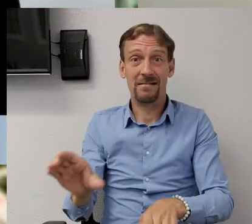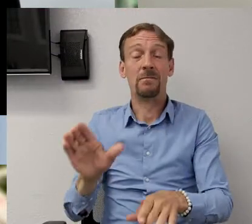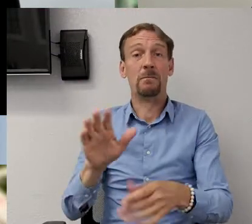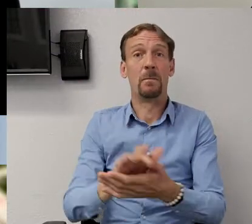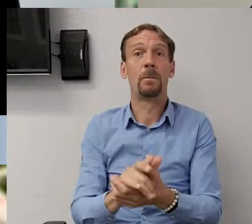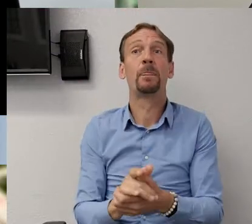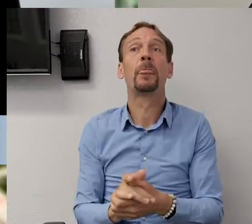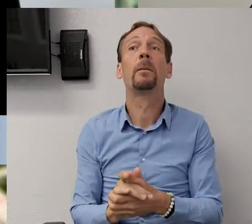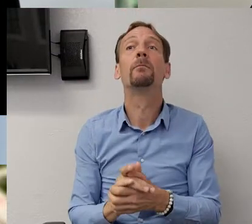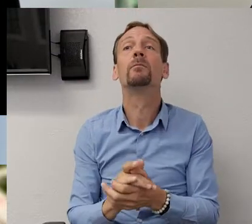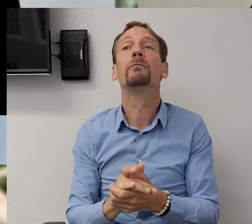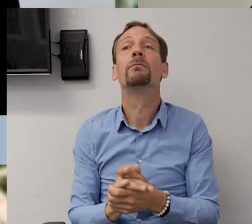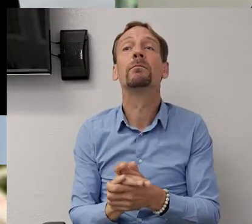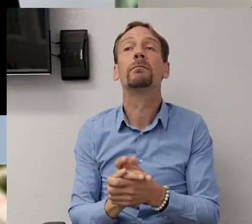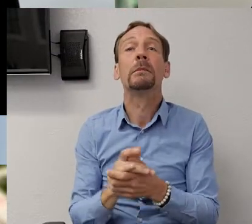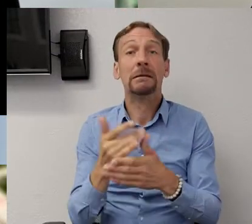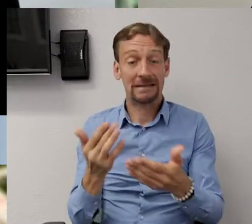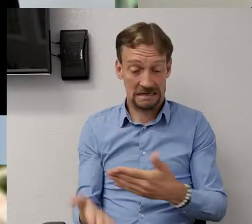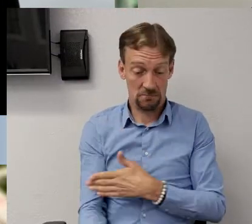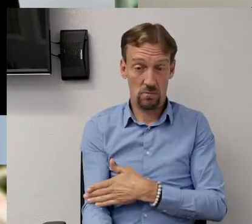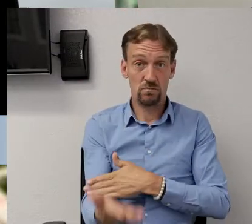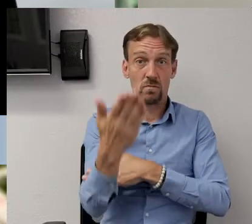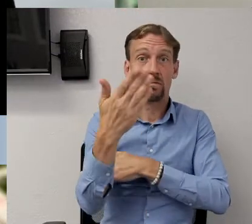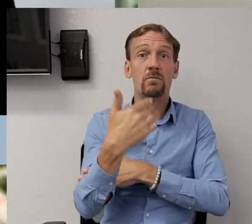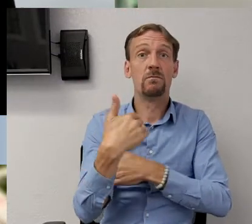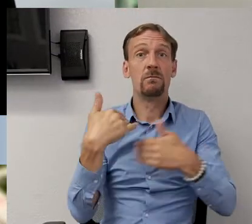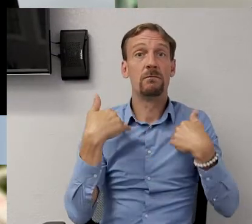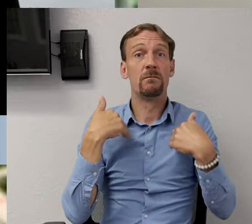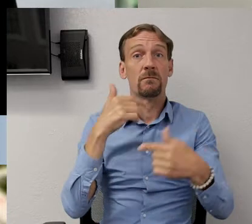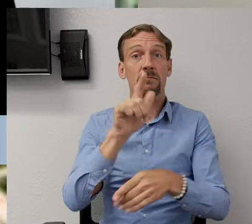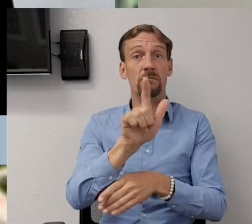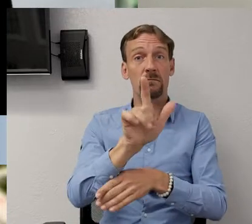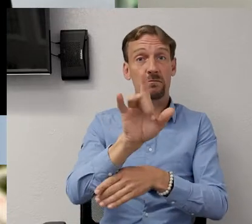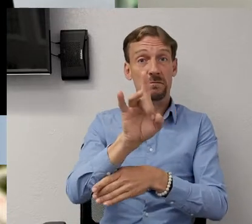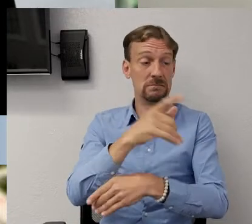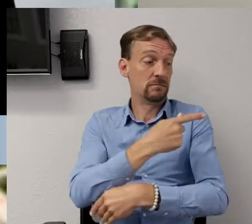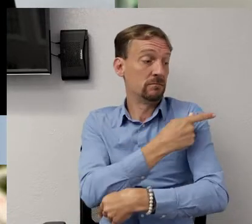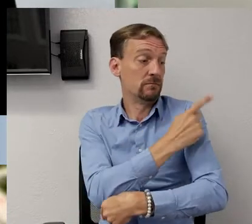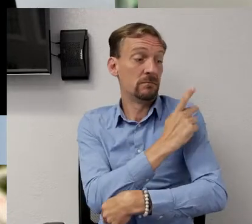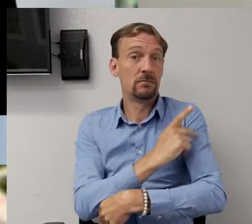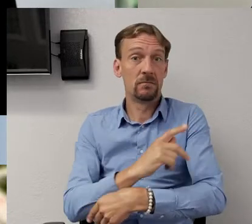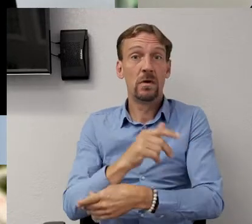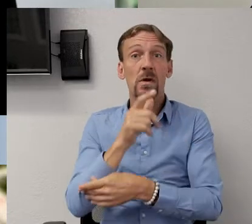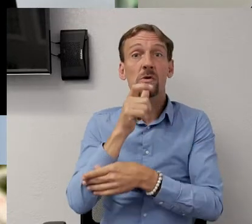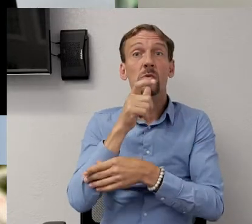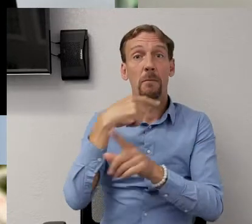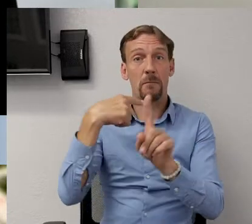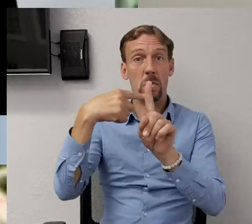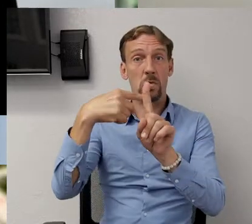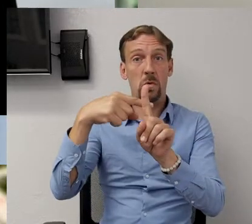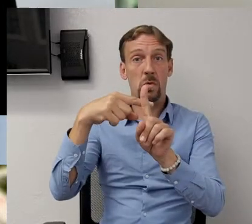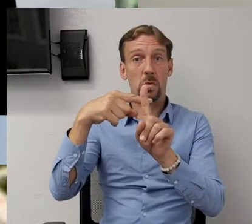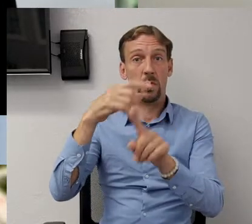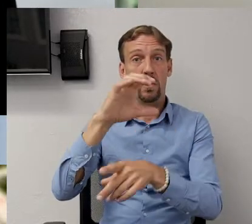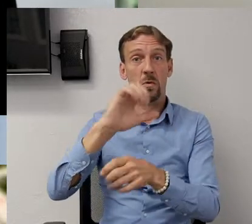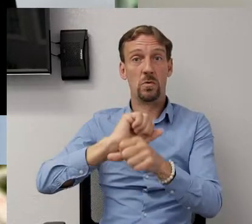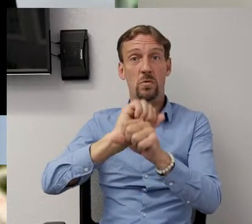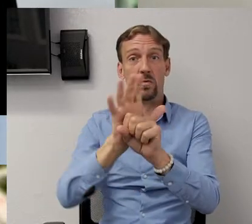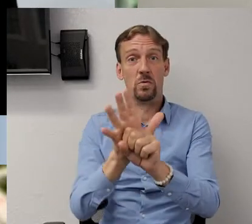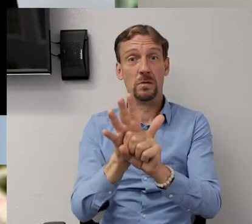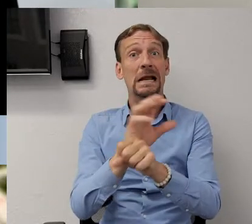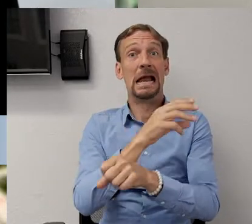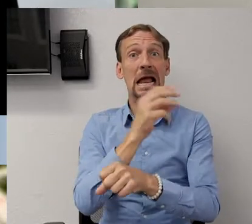state. As of this morning, we have 28 patients that are positive for COVID and that are